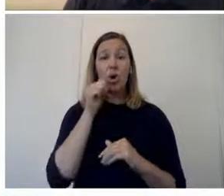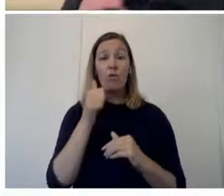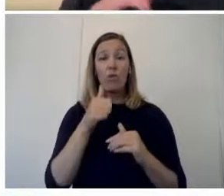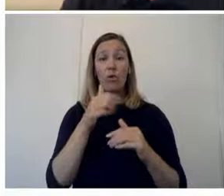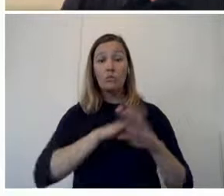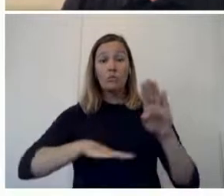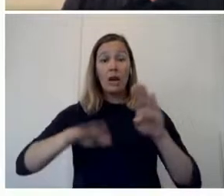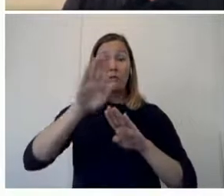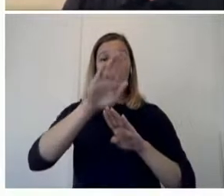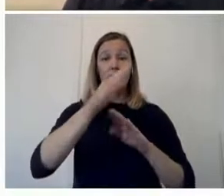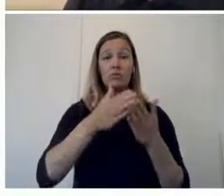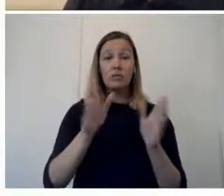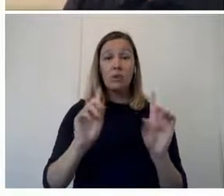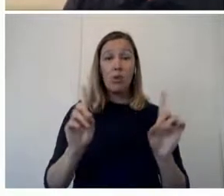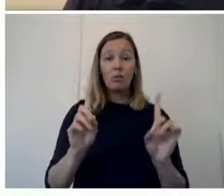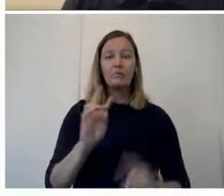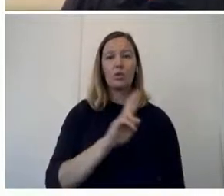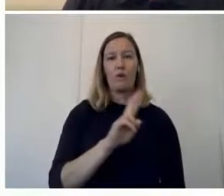Zealand?